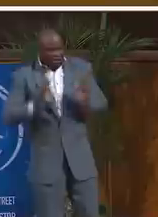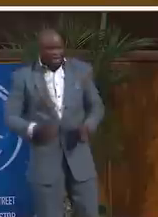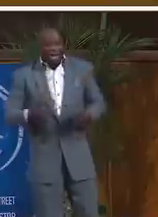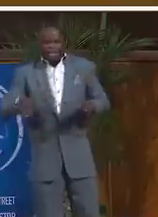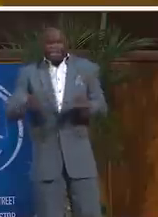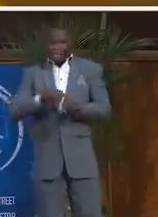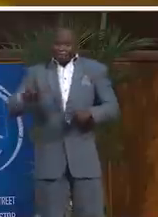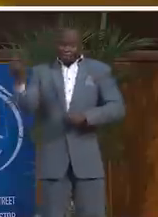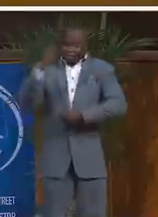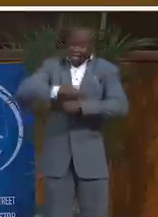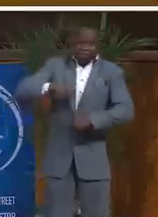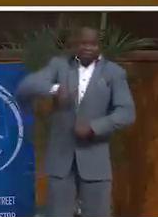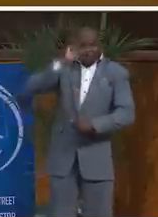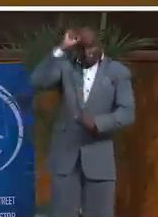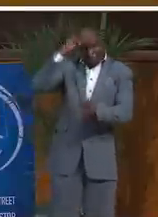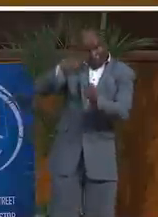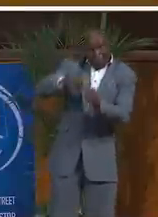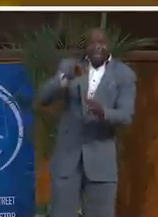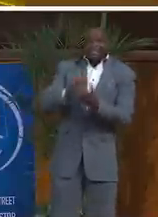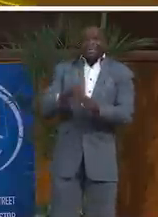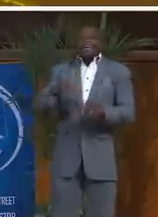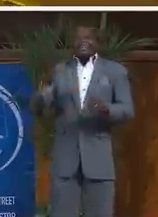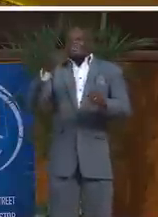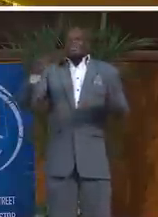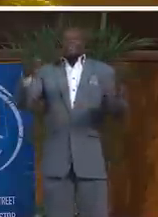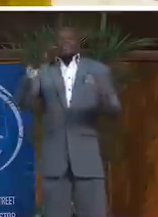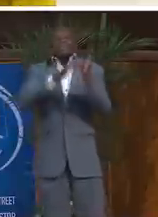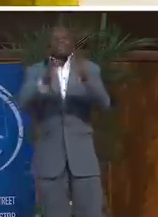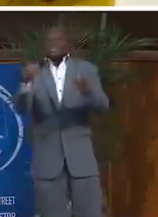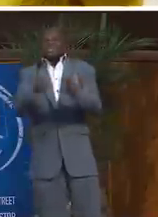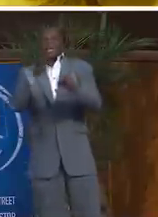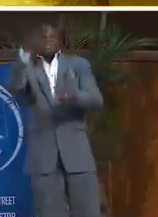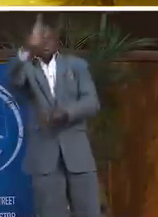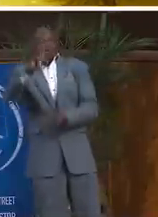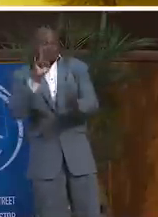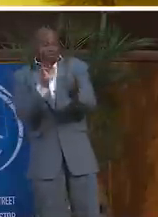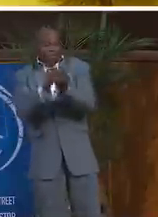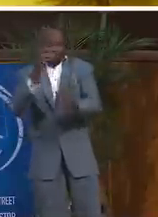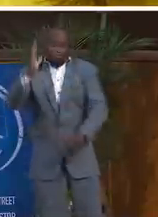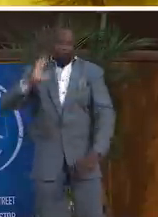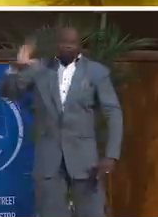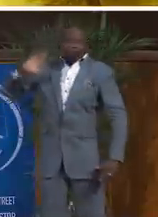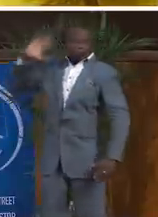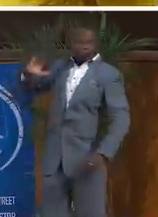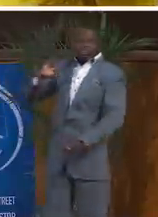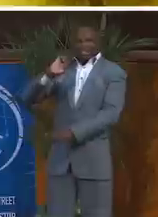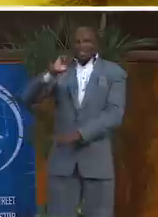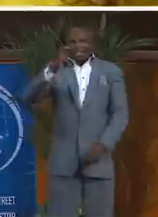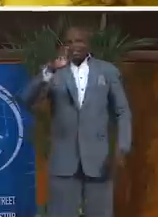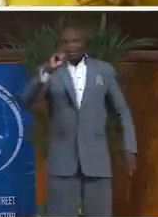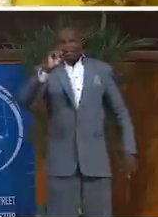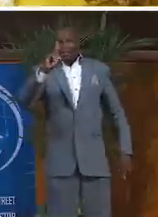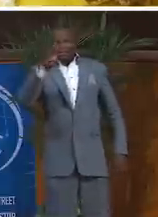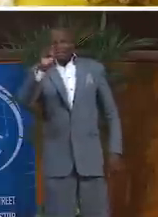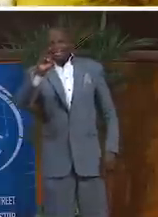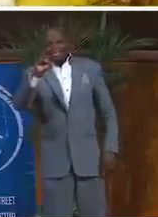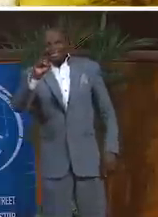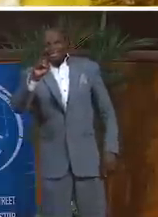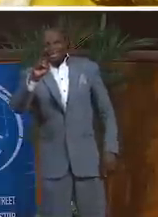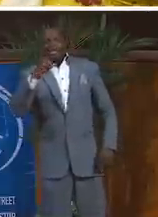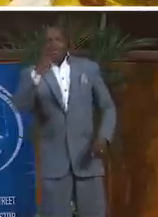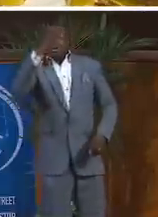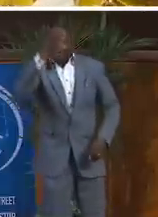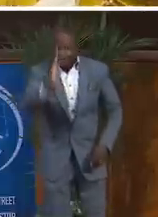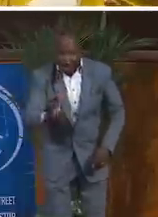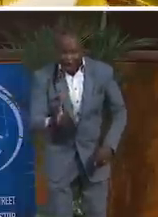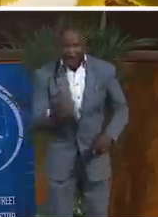are reminded today, that I am the same God who you met back in Exodus. The God who